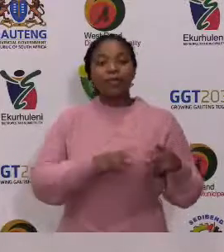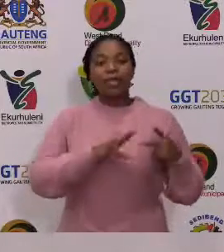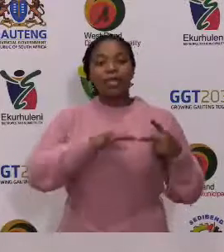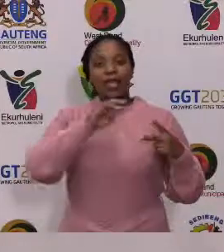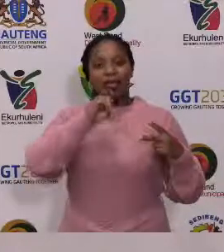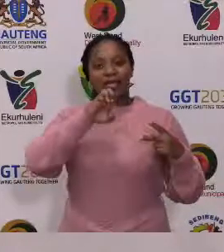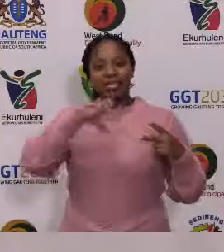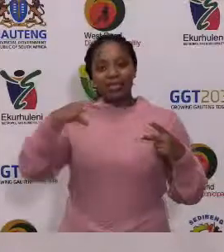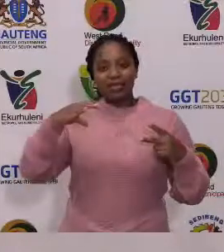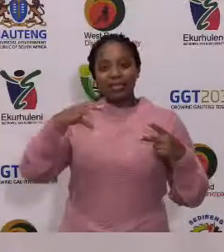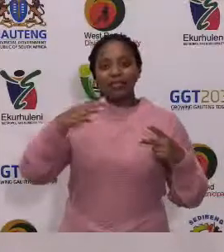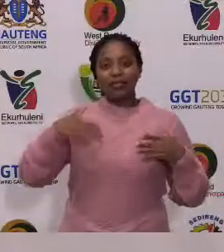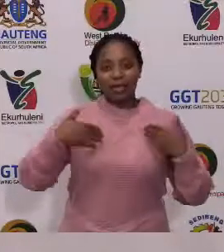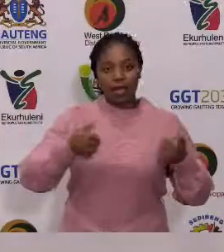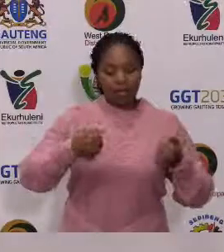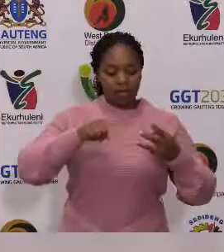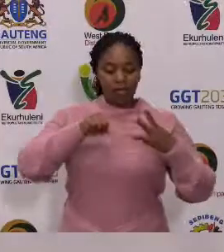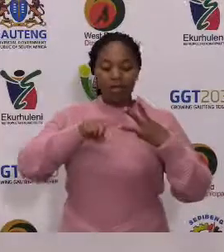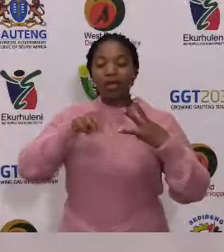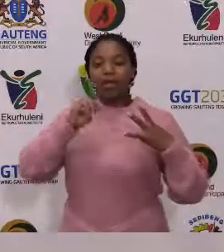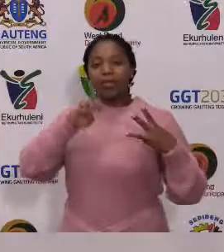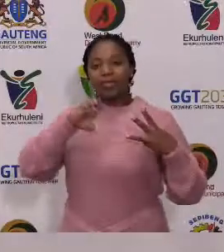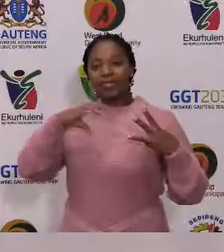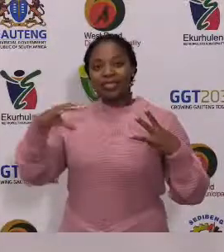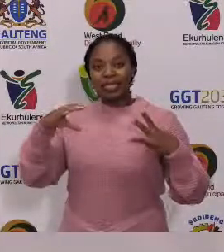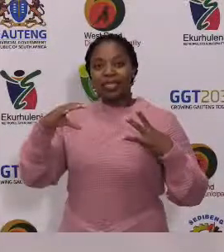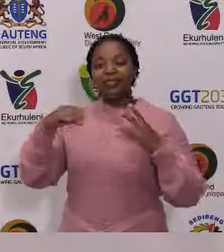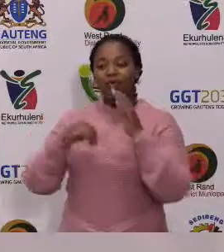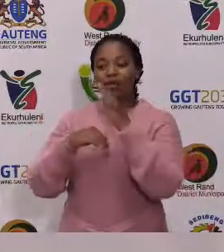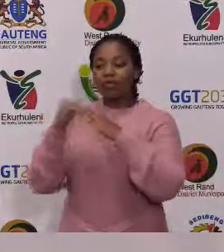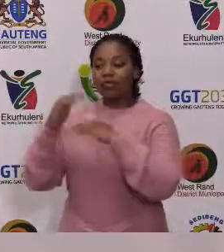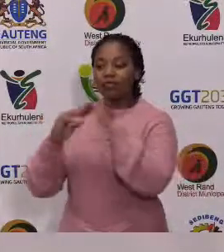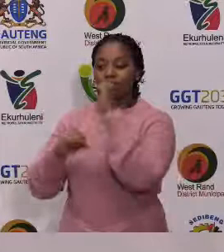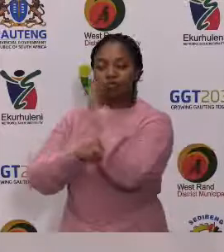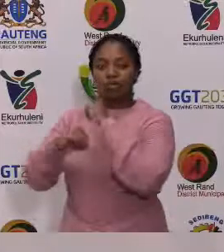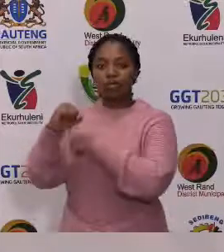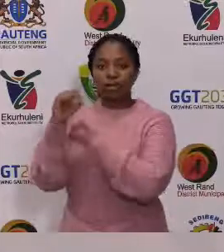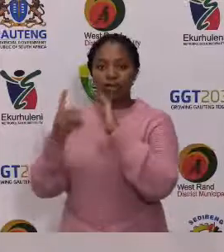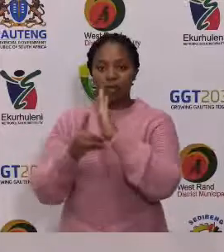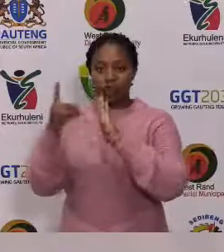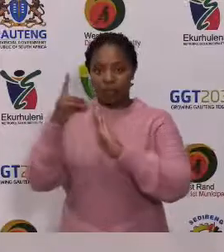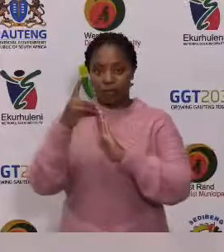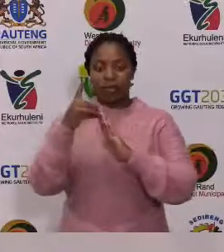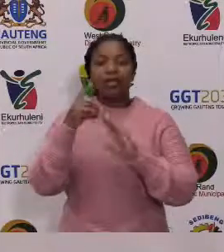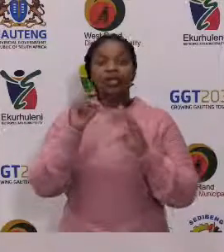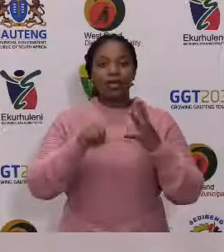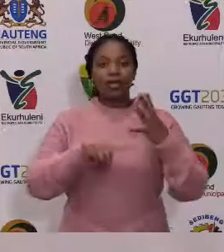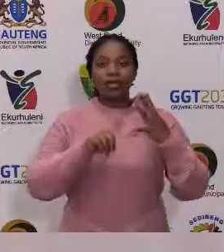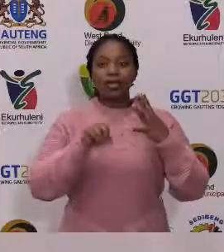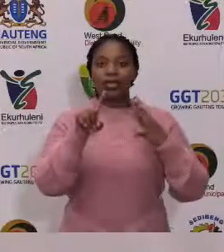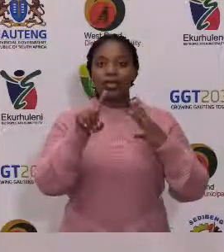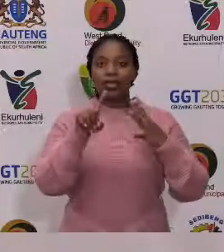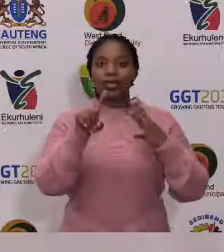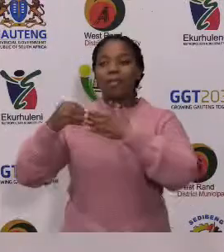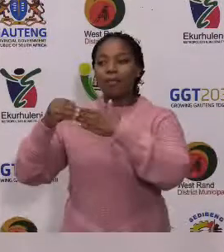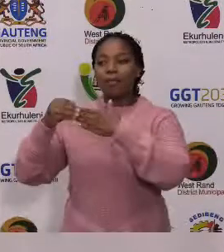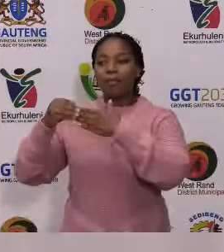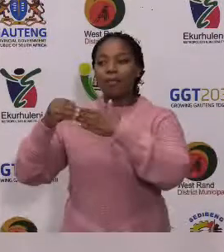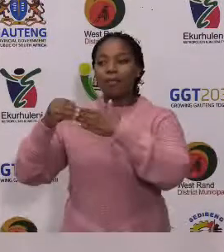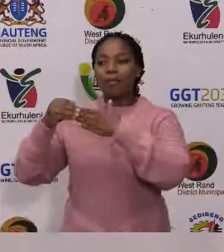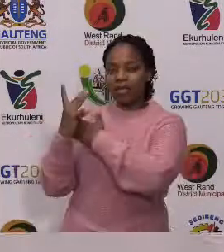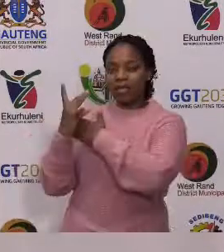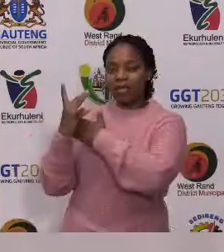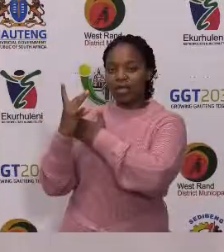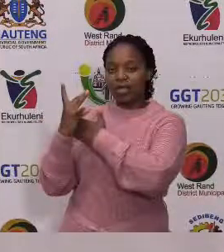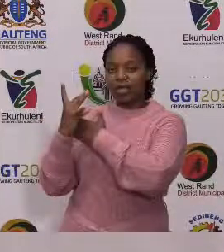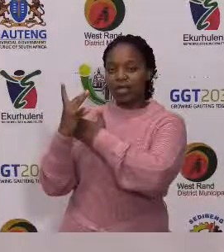Infrastructure Development, as well as the members of the advisory committee